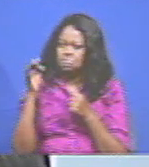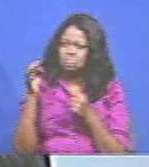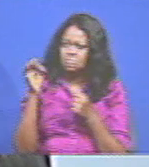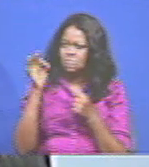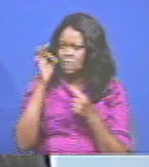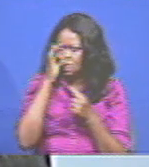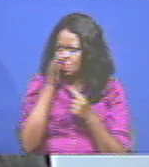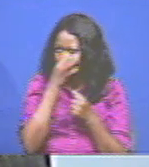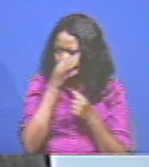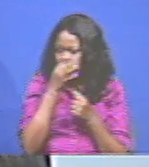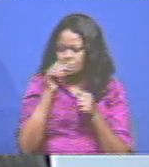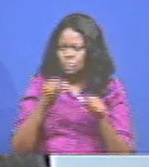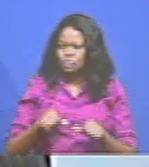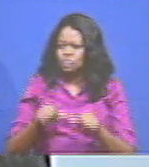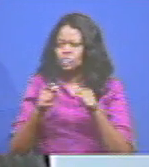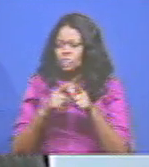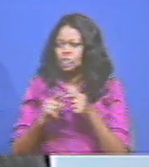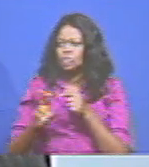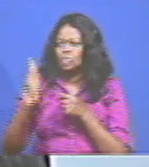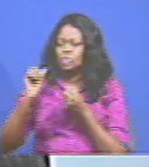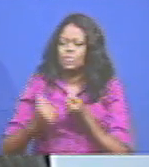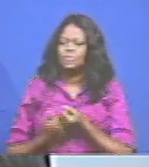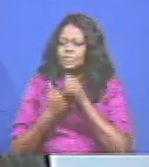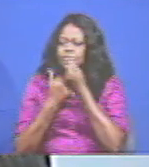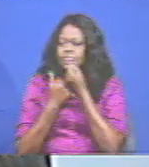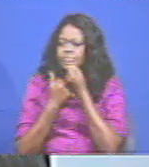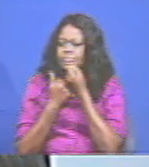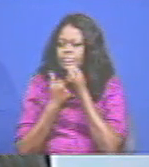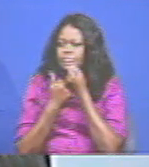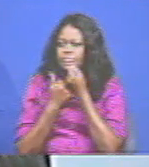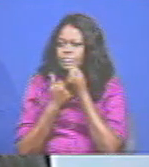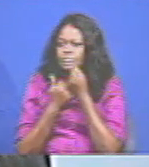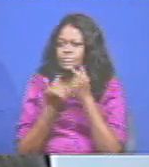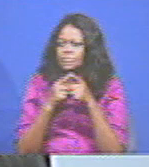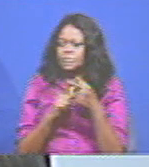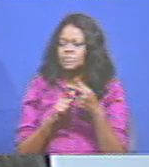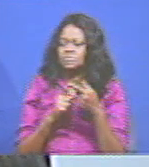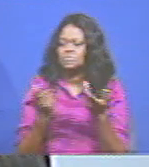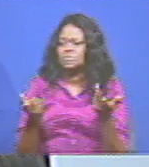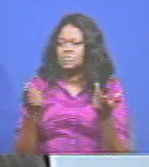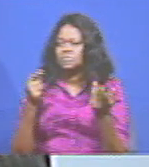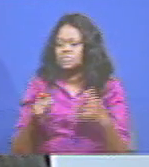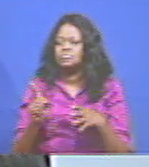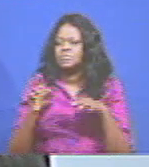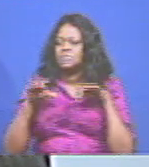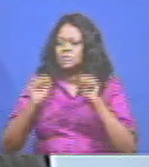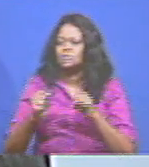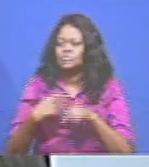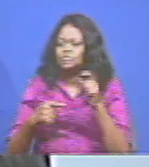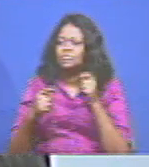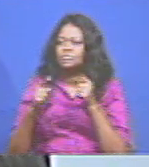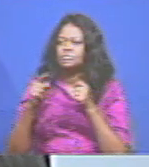retained the seat, mm-hmm. and Uhuru supported him. Yes. So Uhuru was the natural heir to Kibaki. Yes.